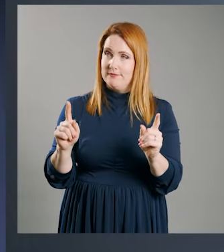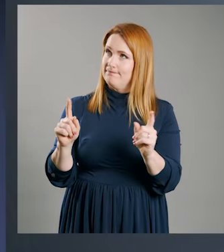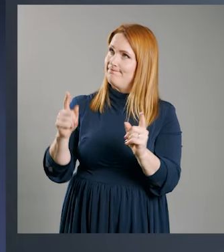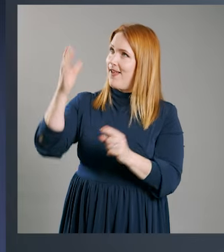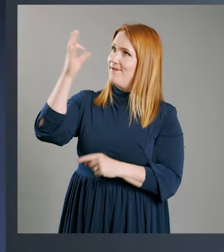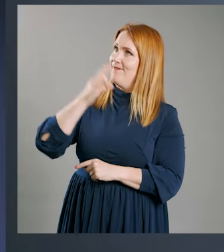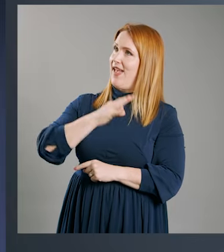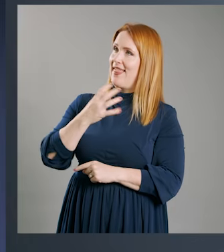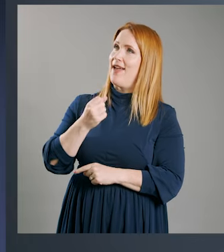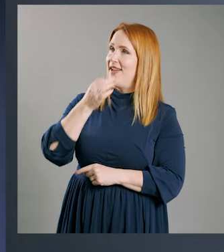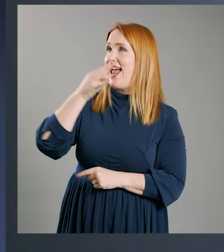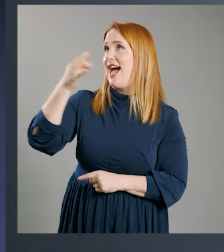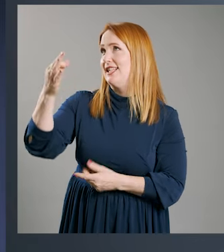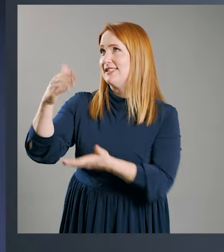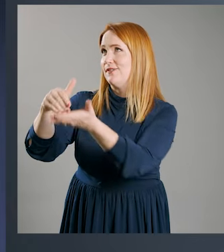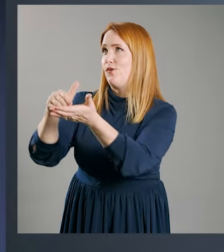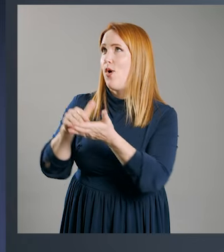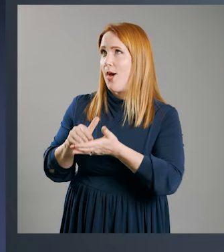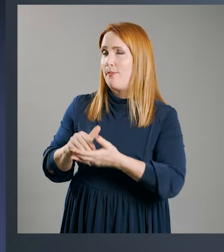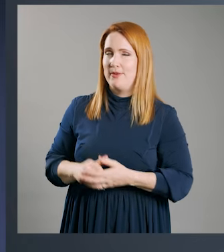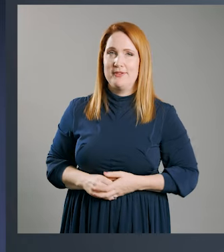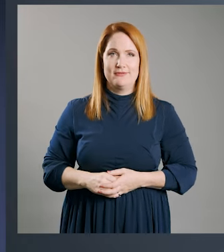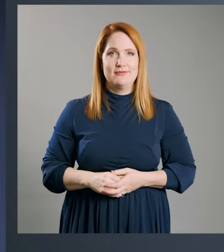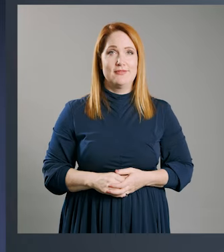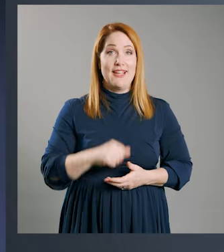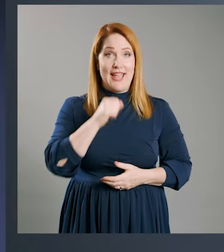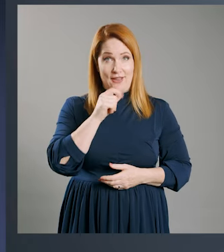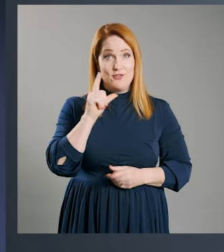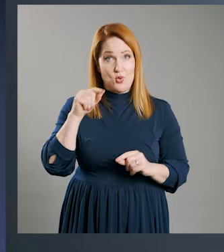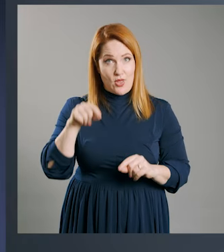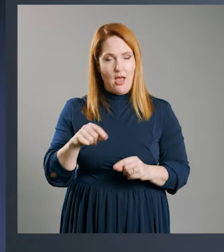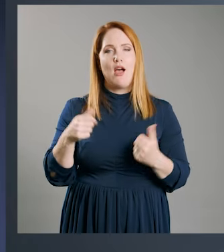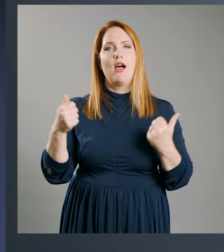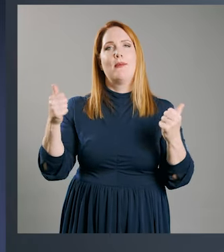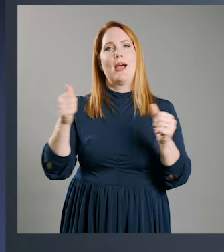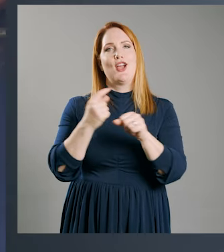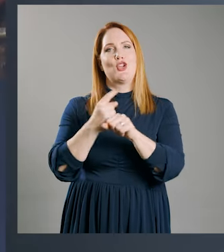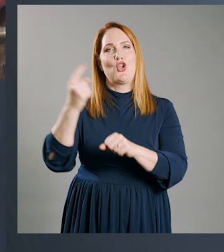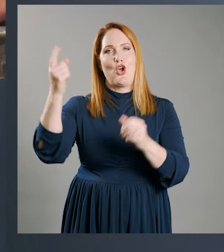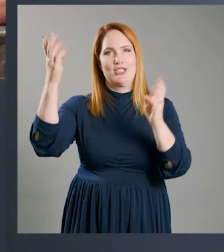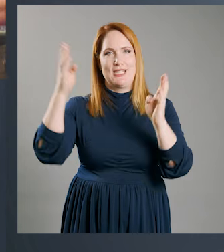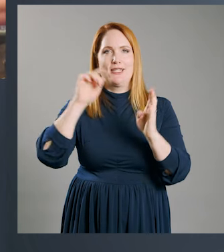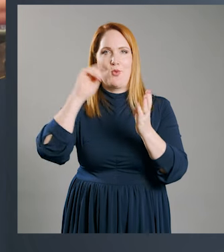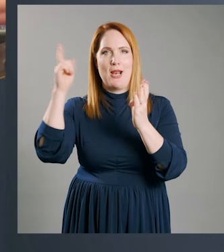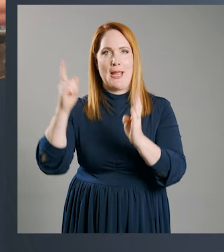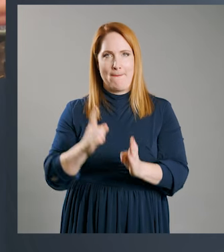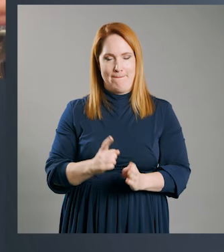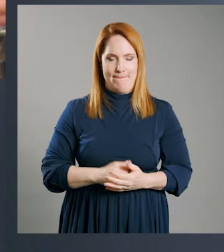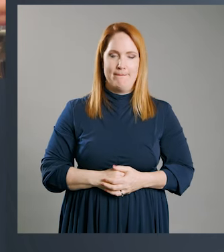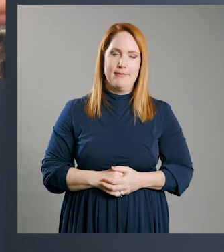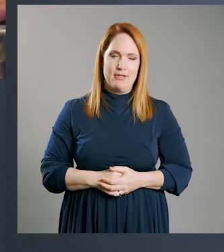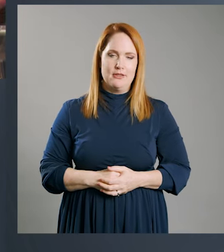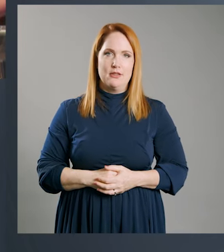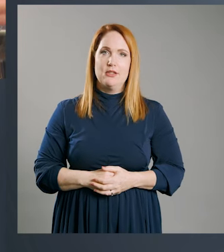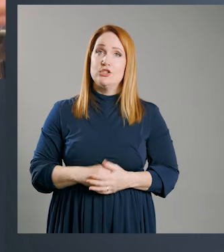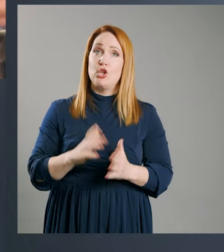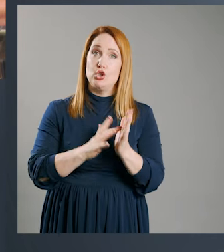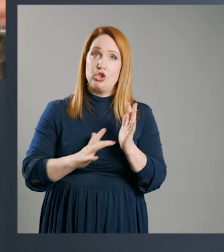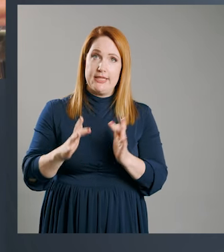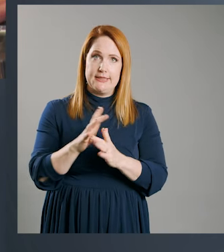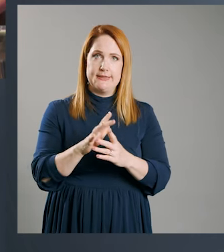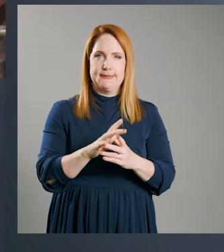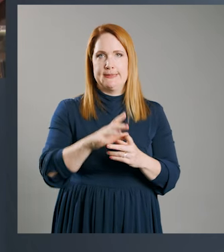and asking him to help us. And that's when the kingdom of God comes. So, exercising power over demons,